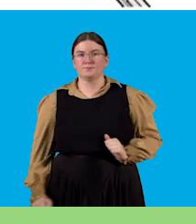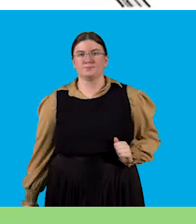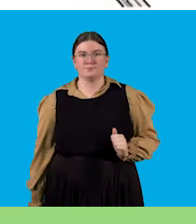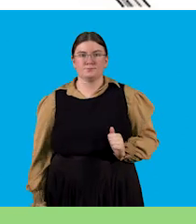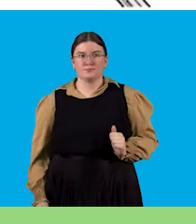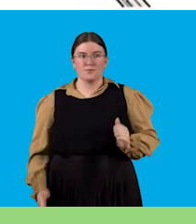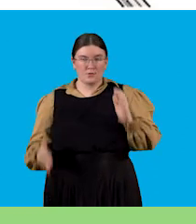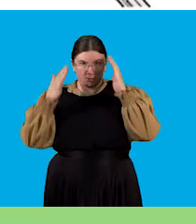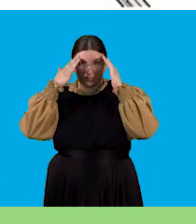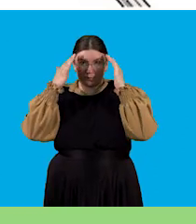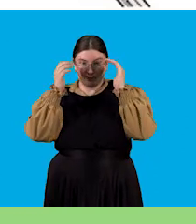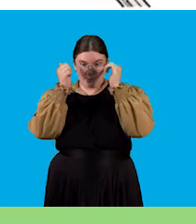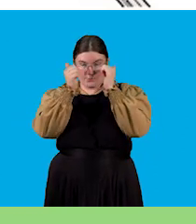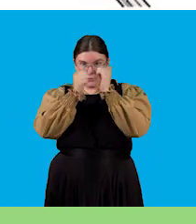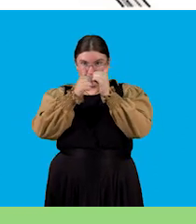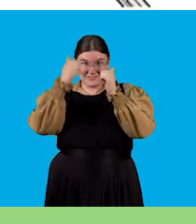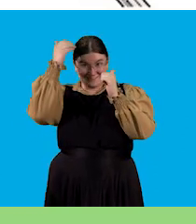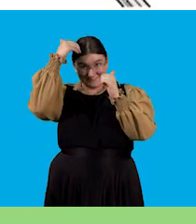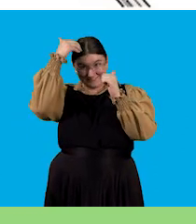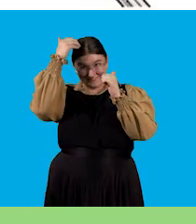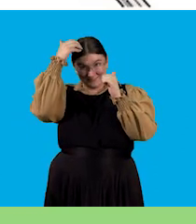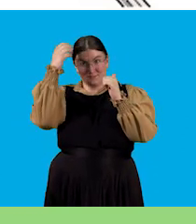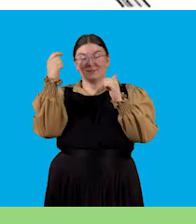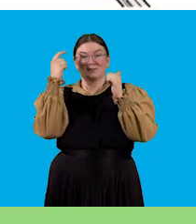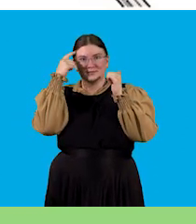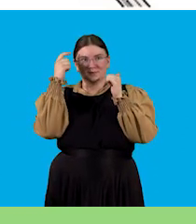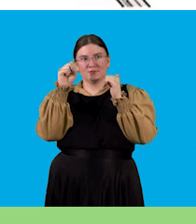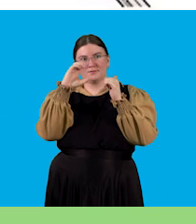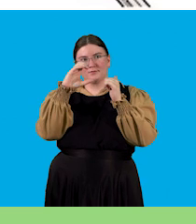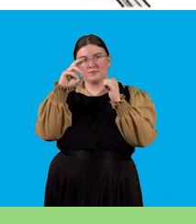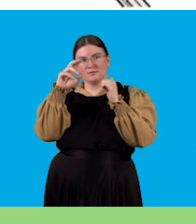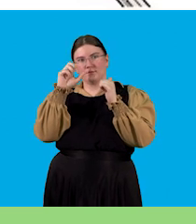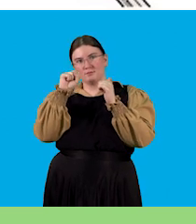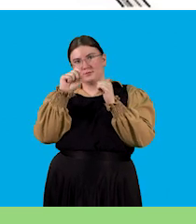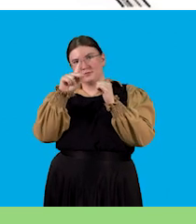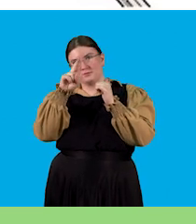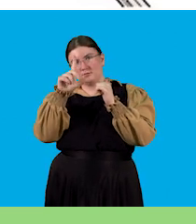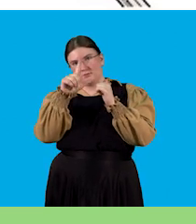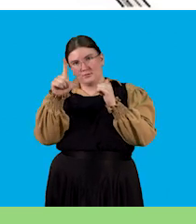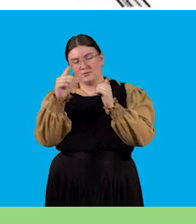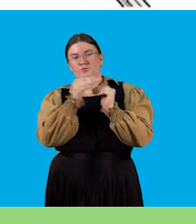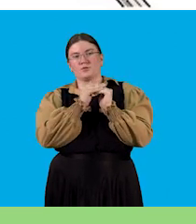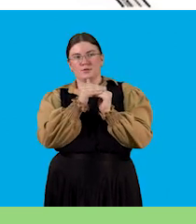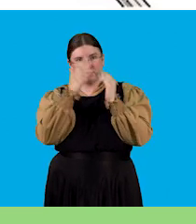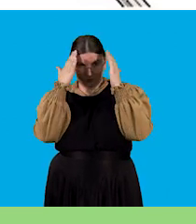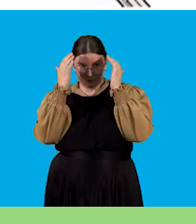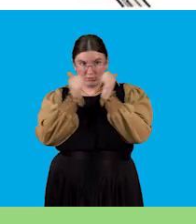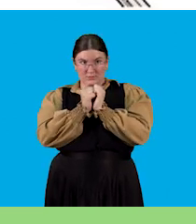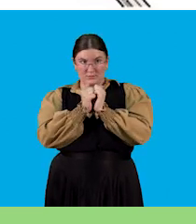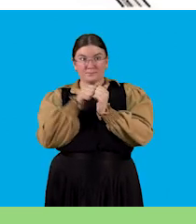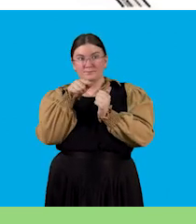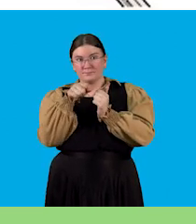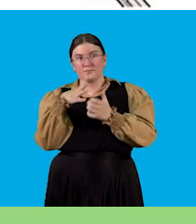The brain is located in your skull. It is also protected by your skull. It forms part of the central